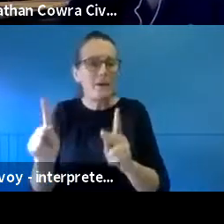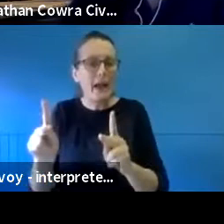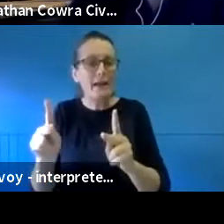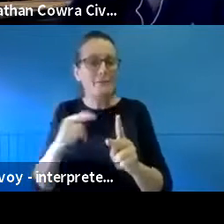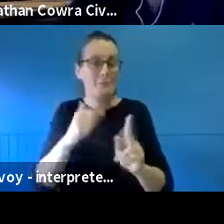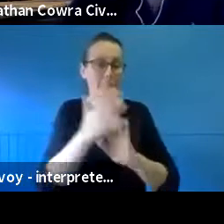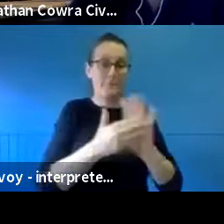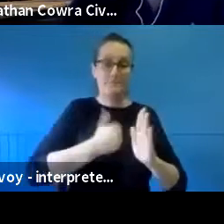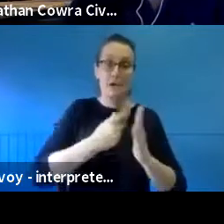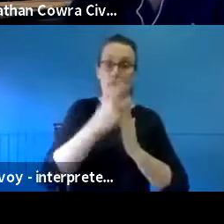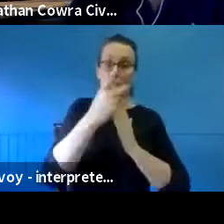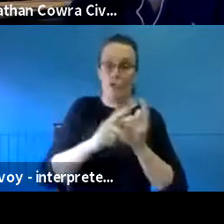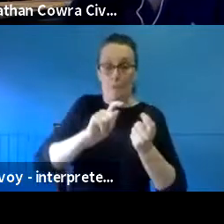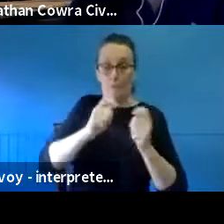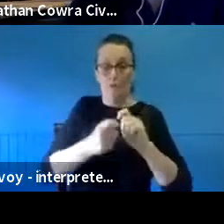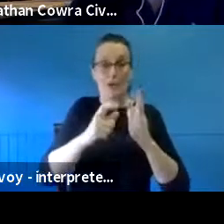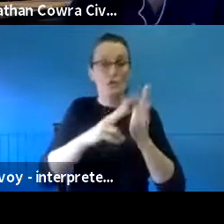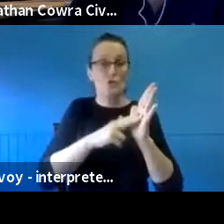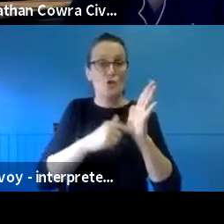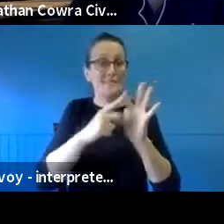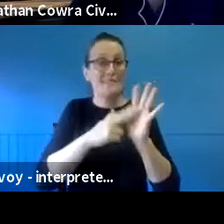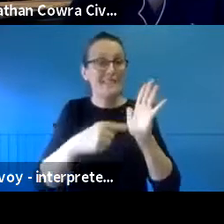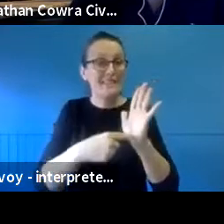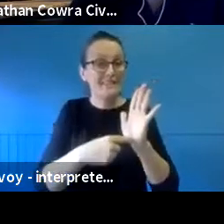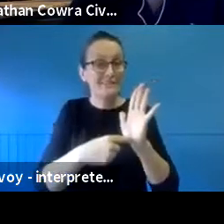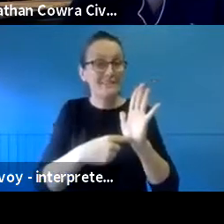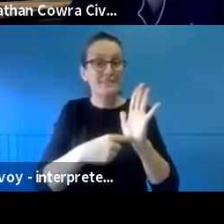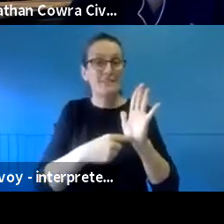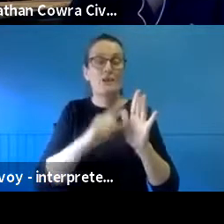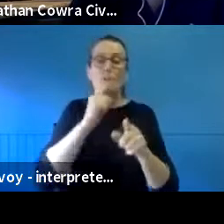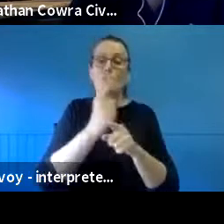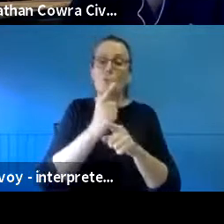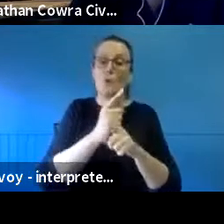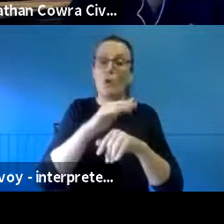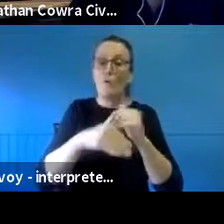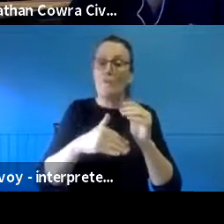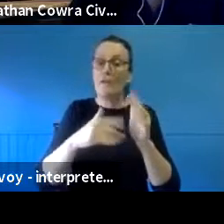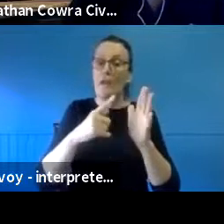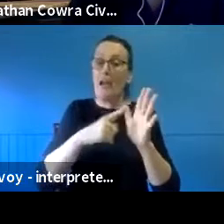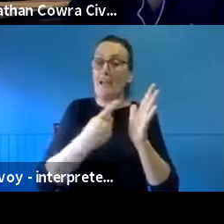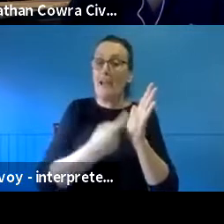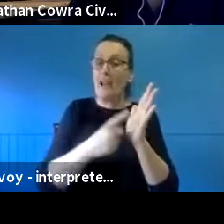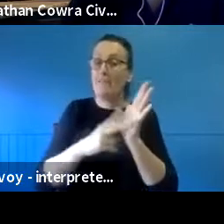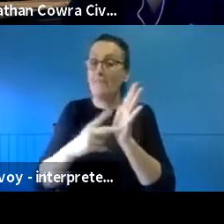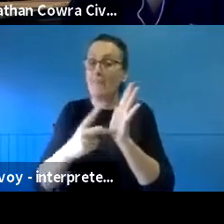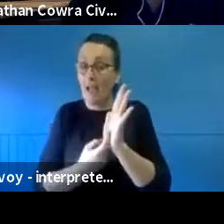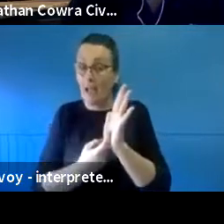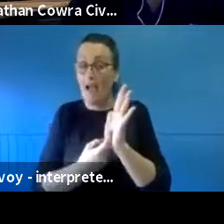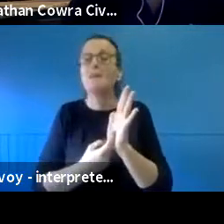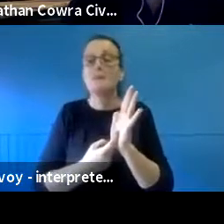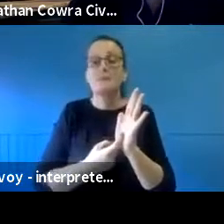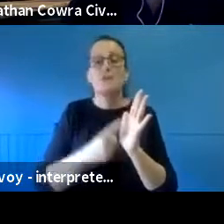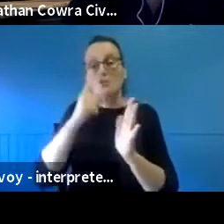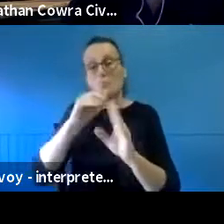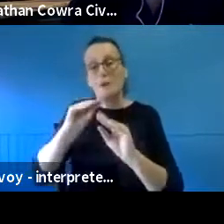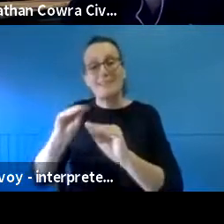little bit. We'll be doing things like AR and VR, or software teaching is a bit easier to do online than perhaps a